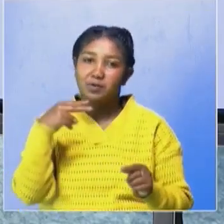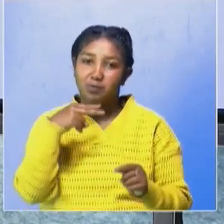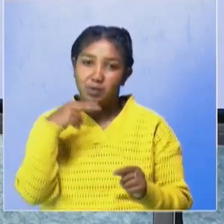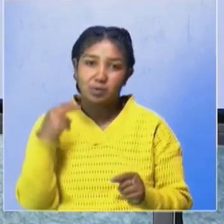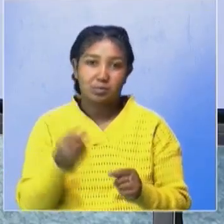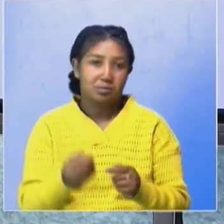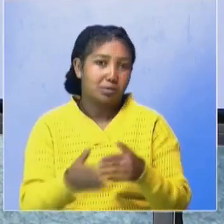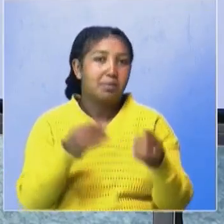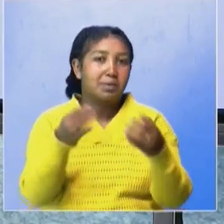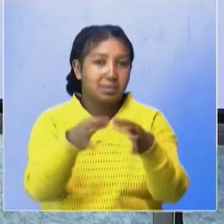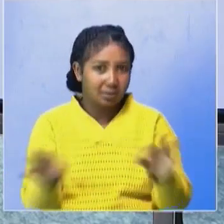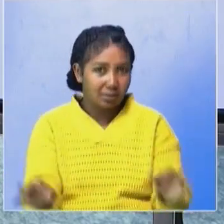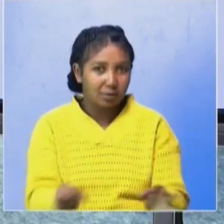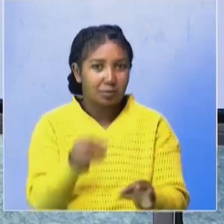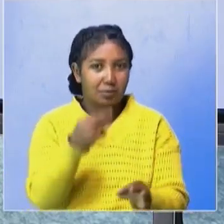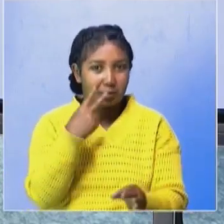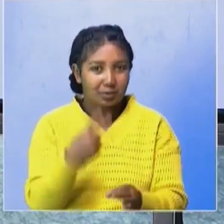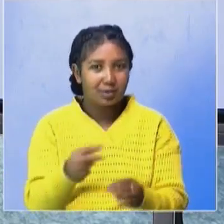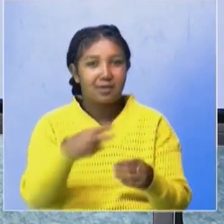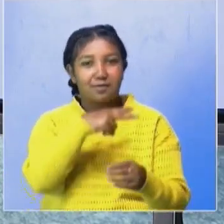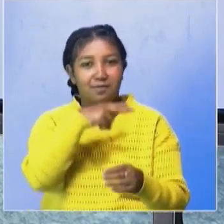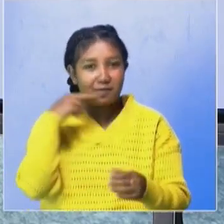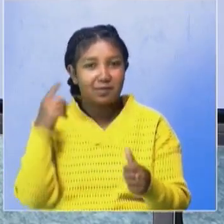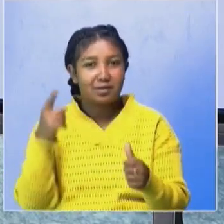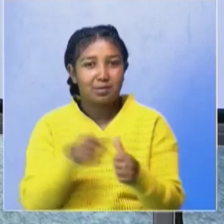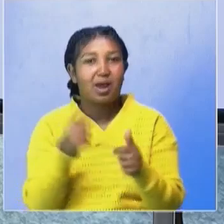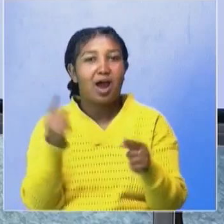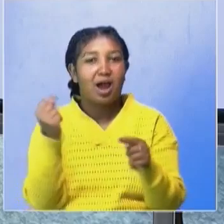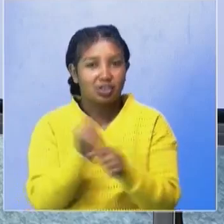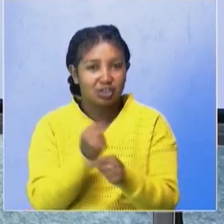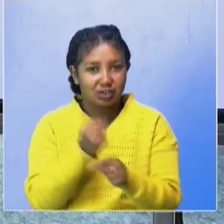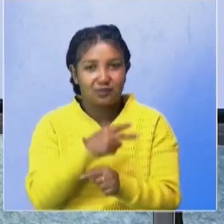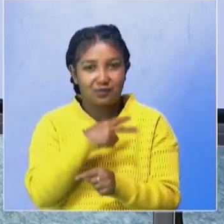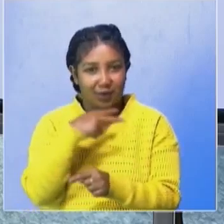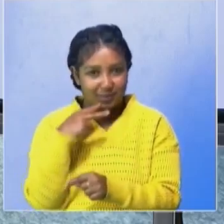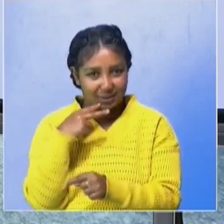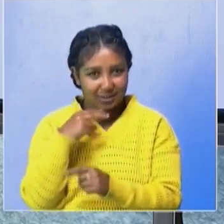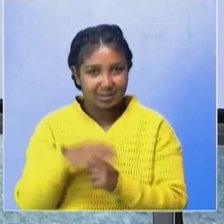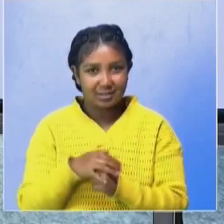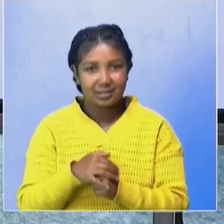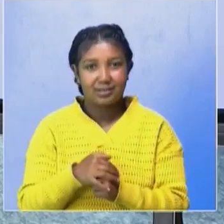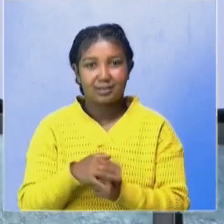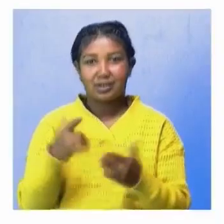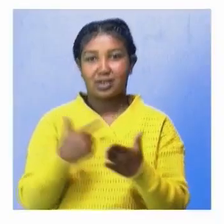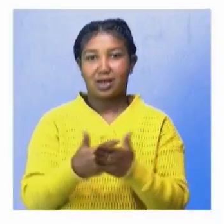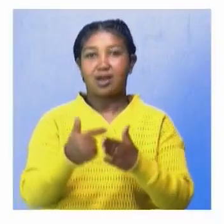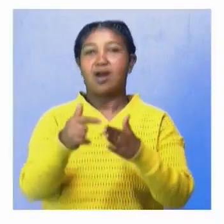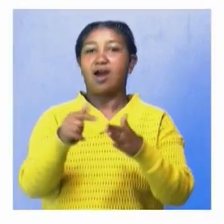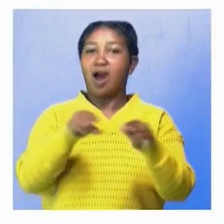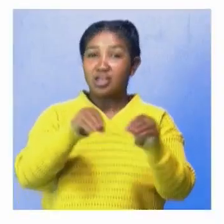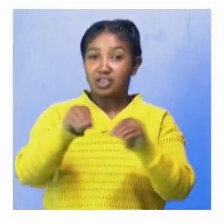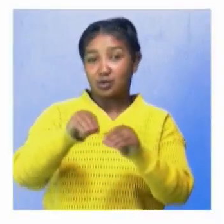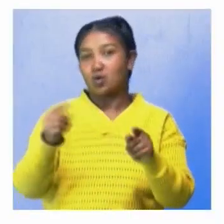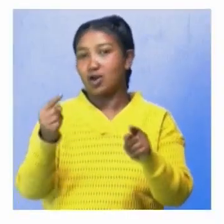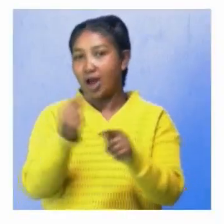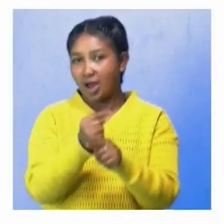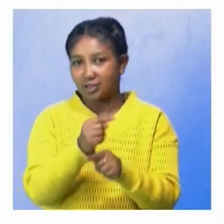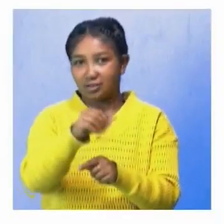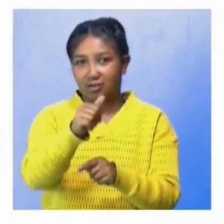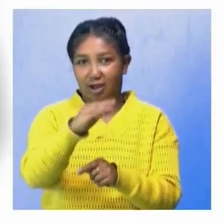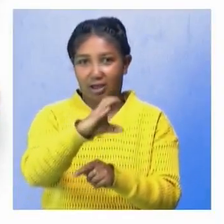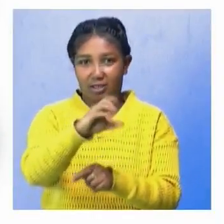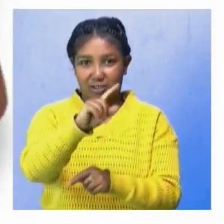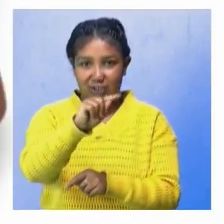come to simple sentence, we can use verbs, the first action verbs. Here is action verbs,